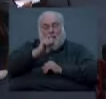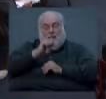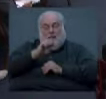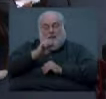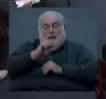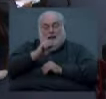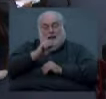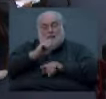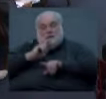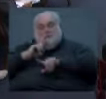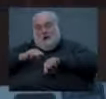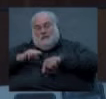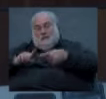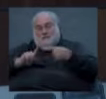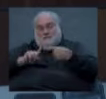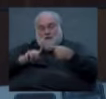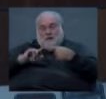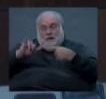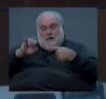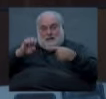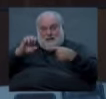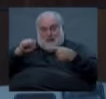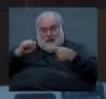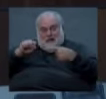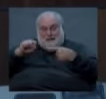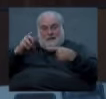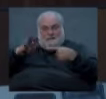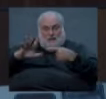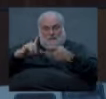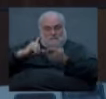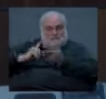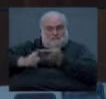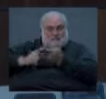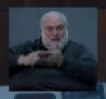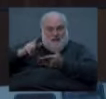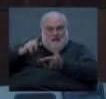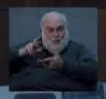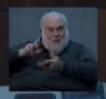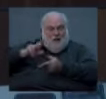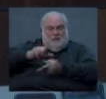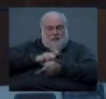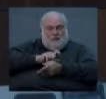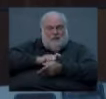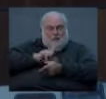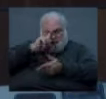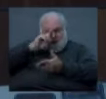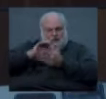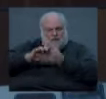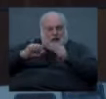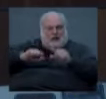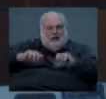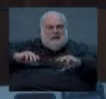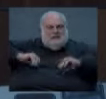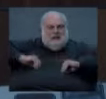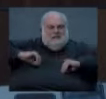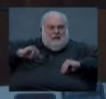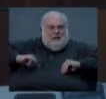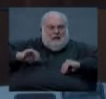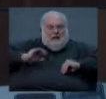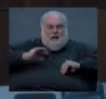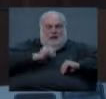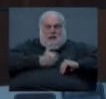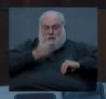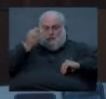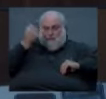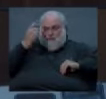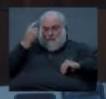question, the first question is yes. After visiting with the Little Rock Police Department, we do think we can take on this workload. It's our understanding